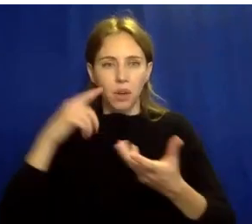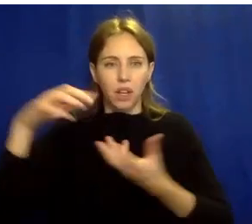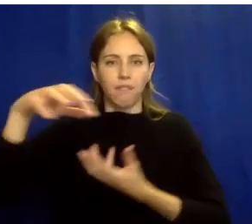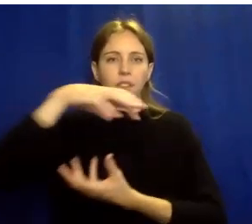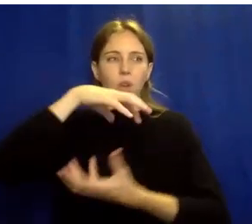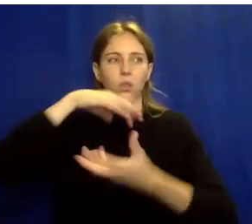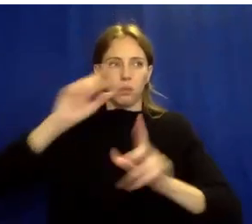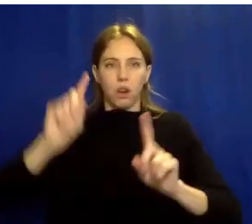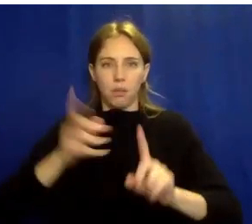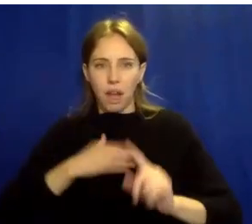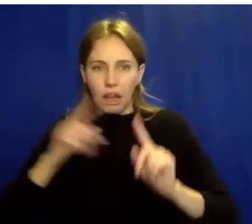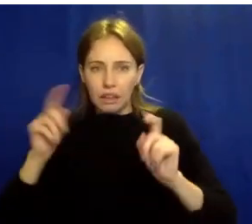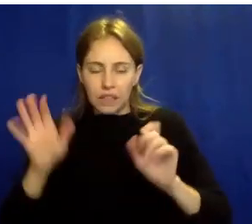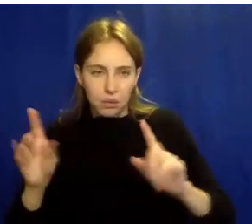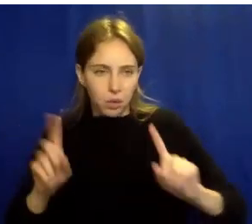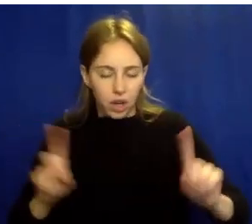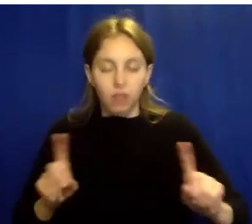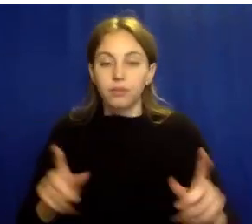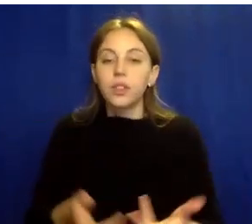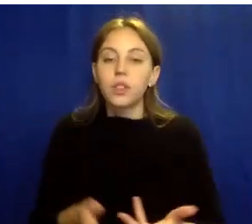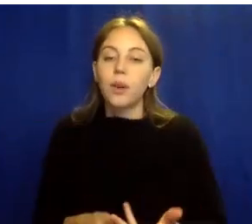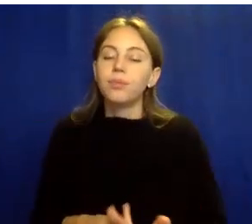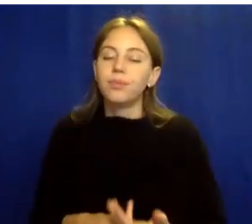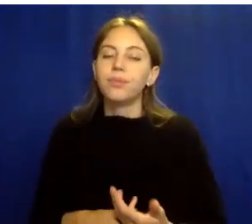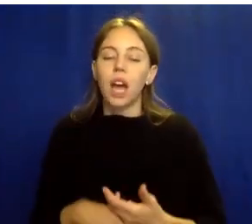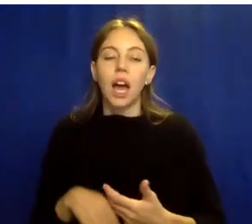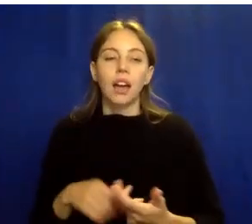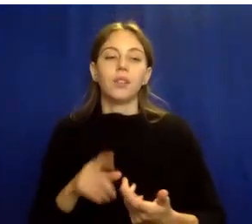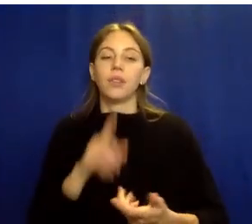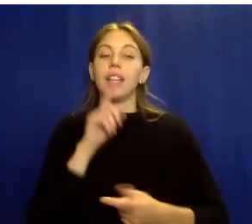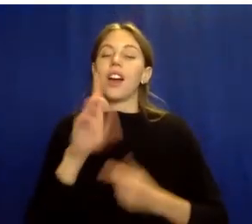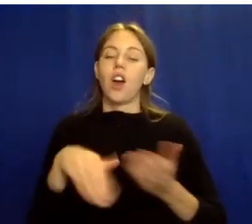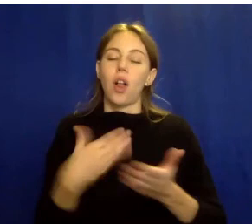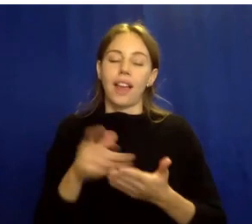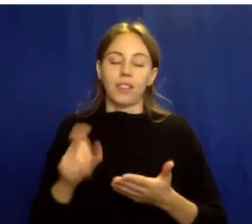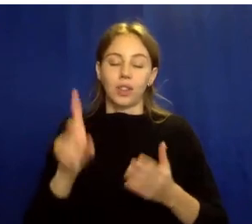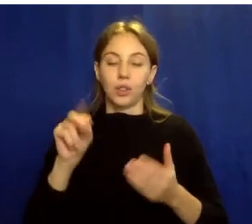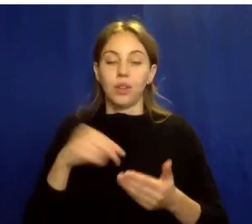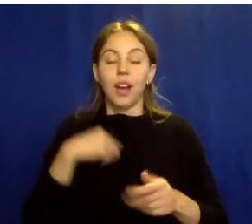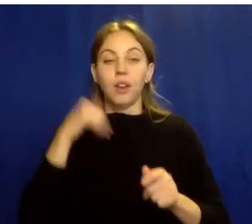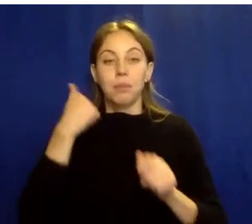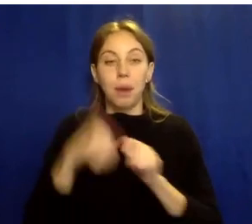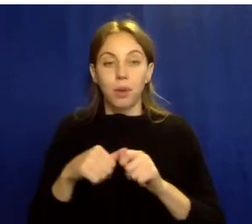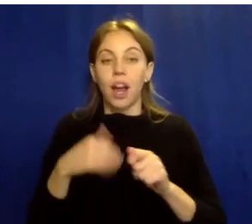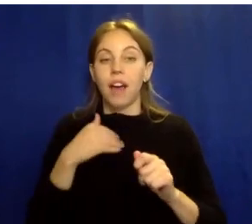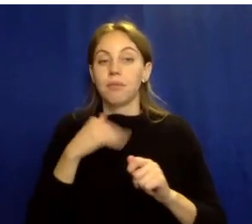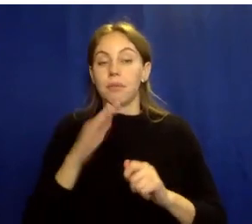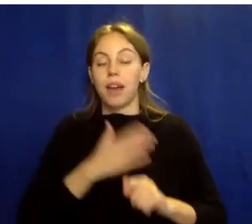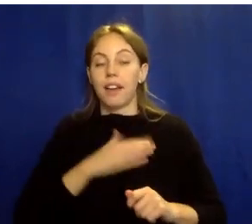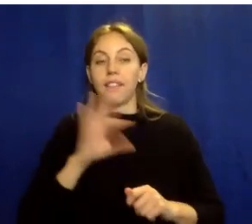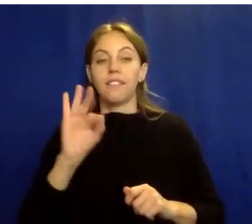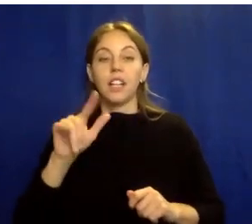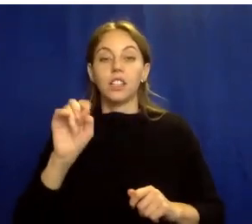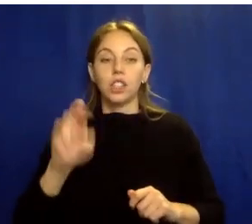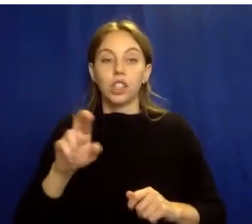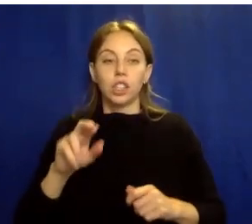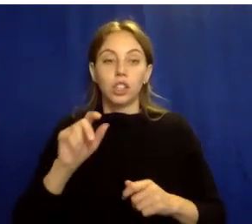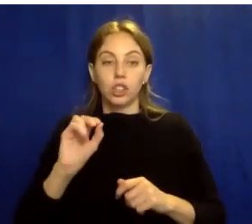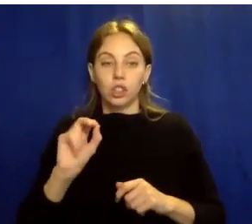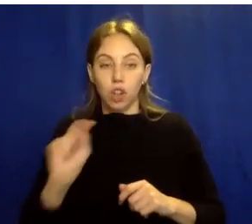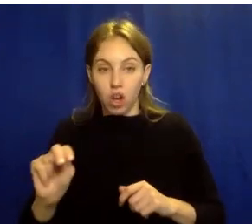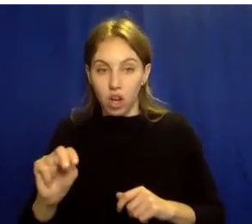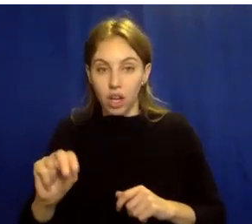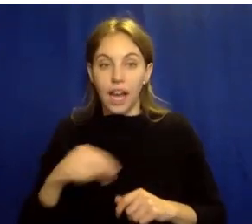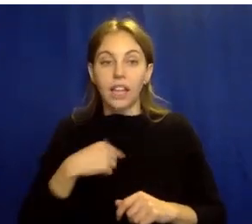my exams are. And so all I have to do is remember, oh, I've got the filter turned on. I should toggle this